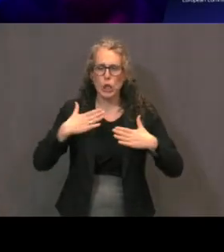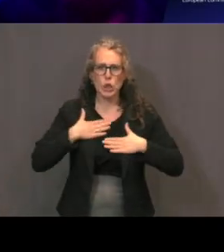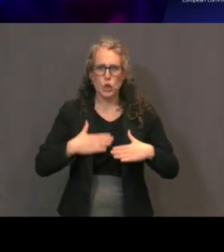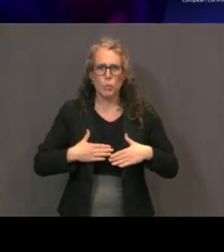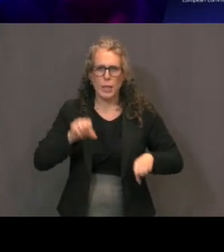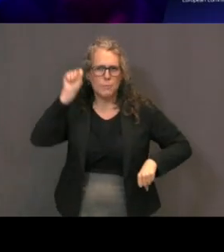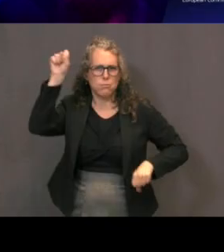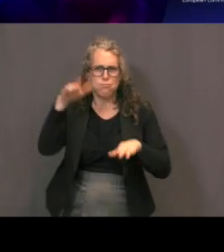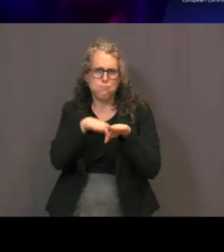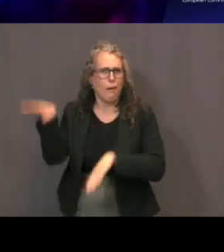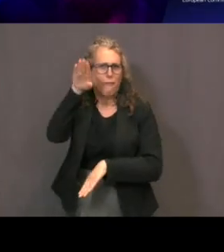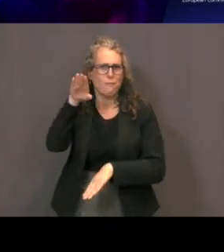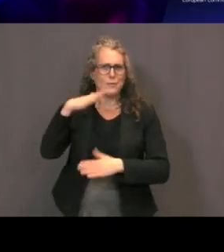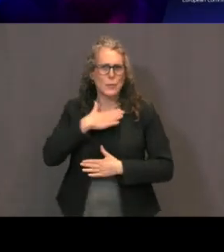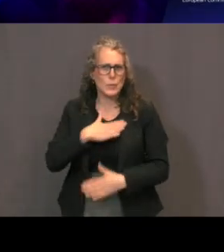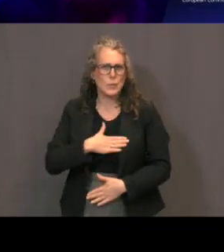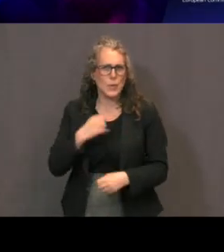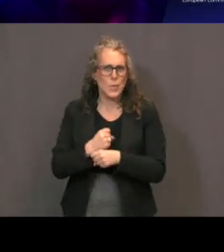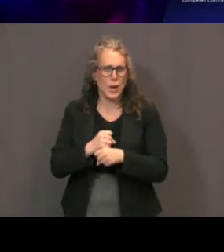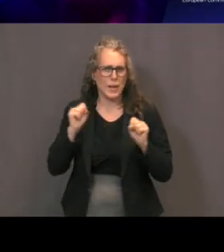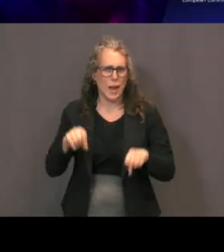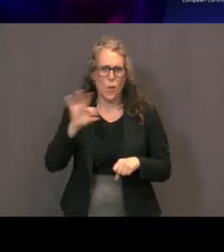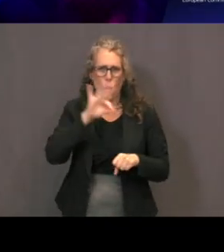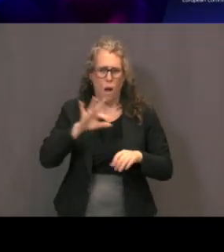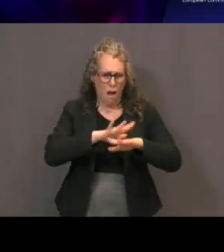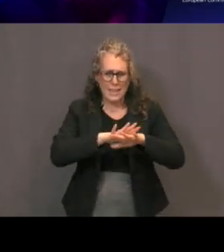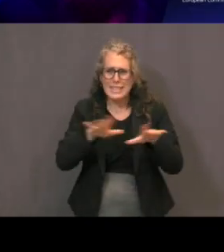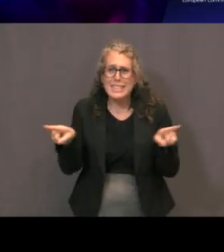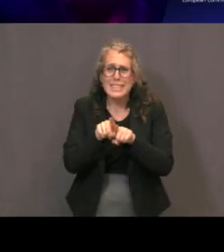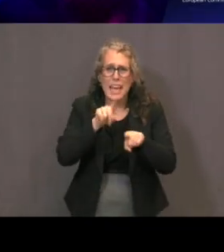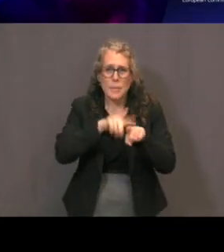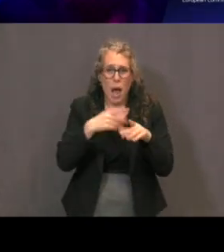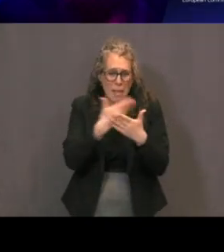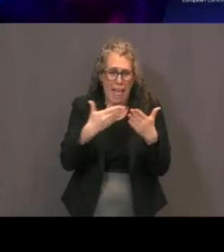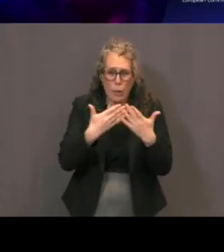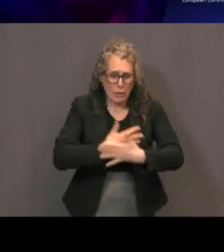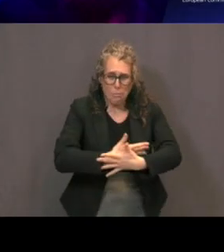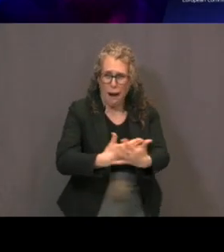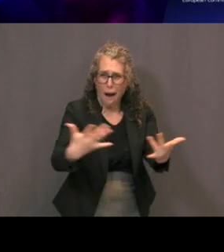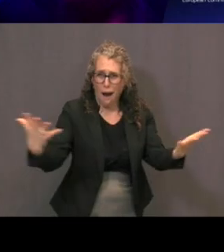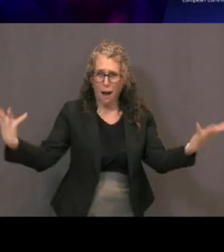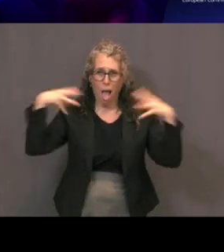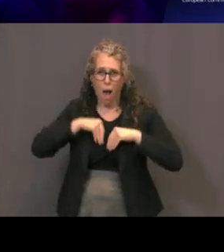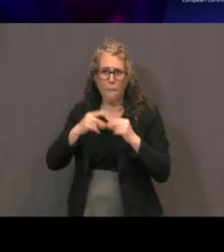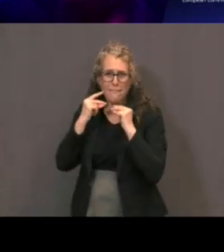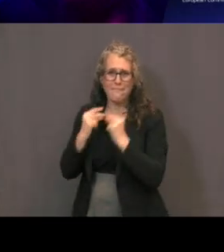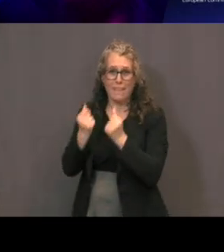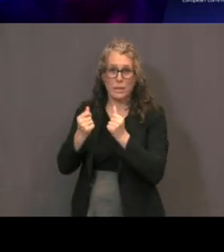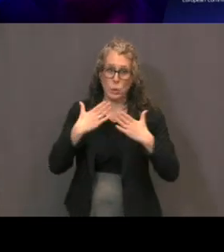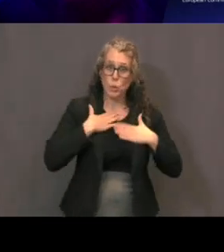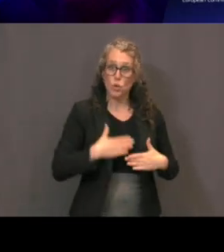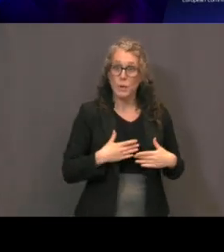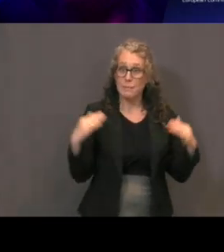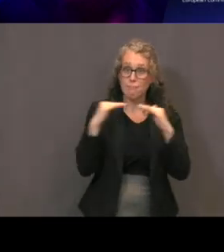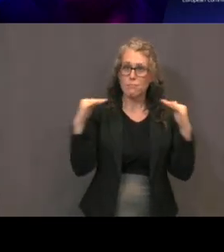can translate for thousands of people simultaneously in dozens of different languages. No human can do that. But when it comes